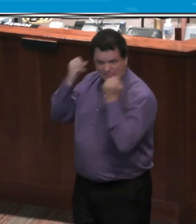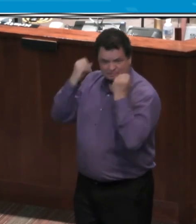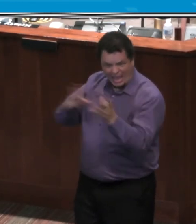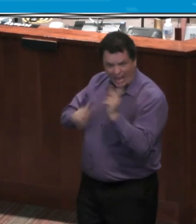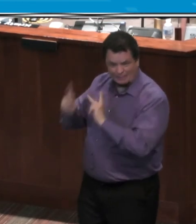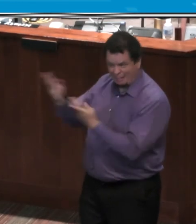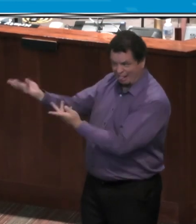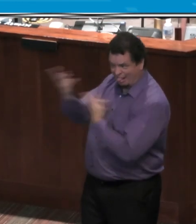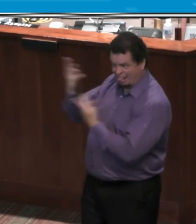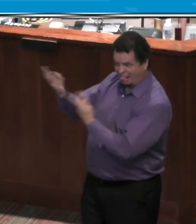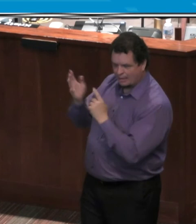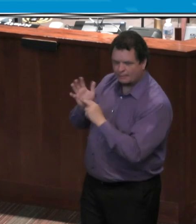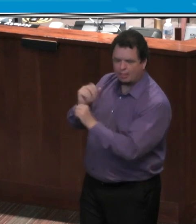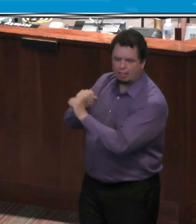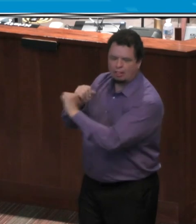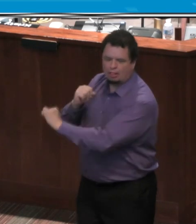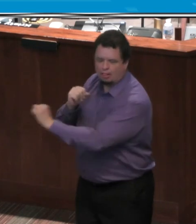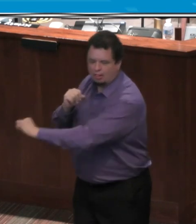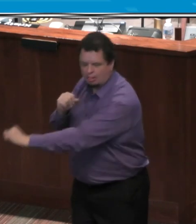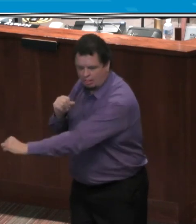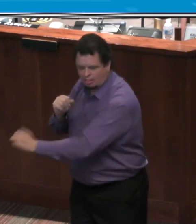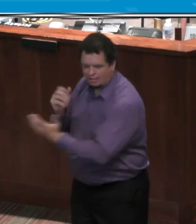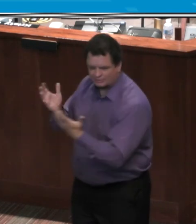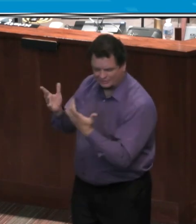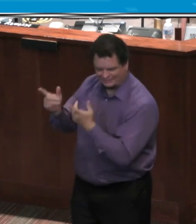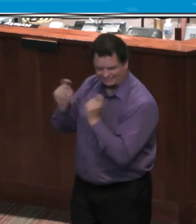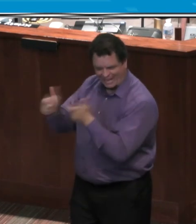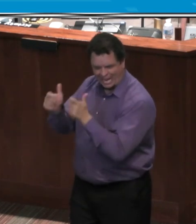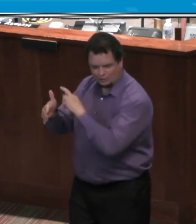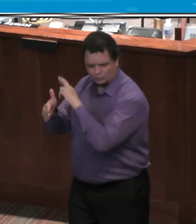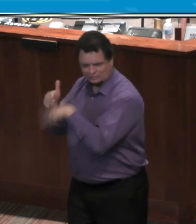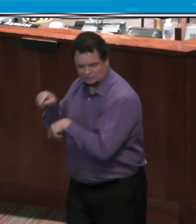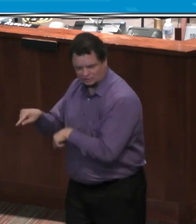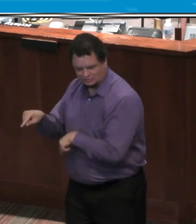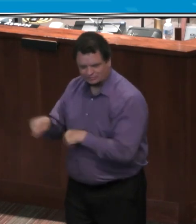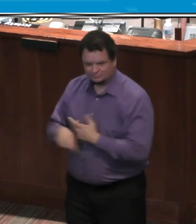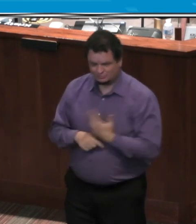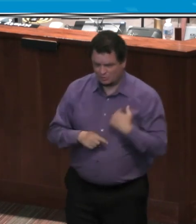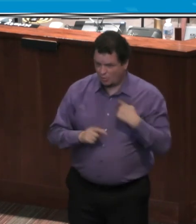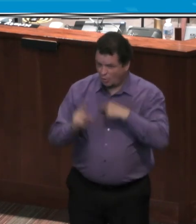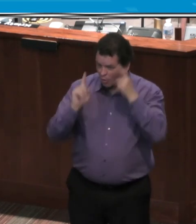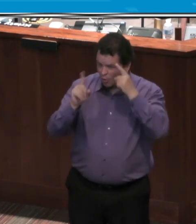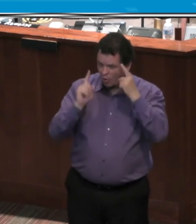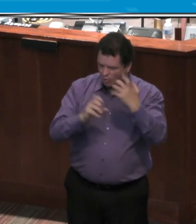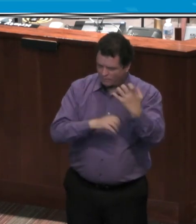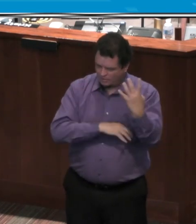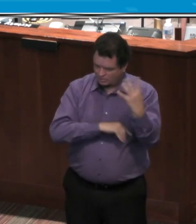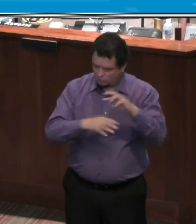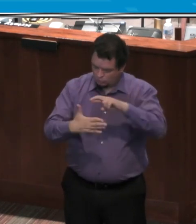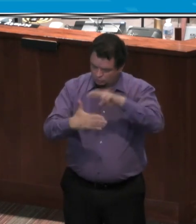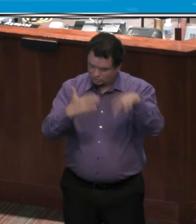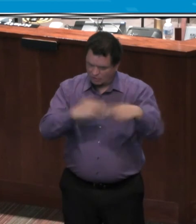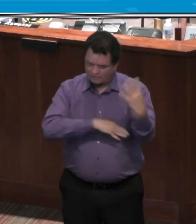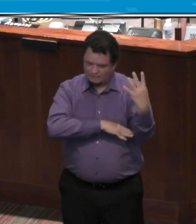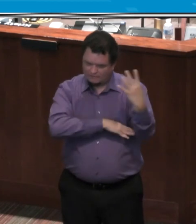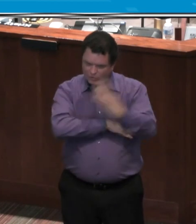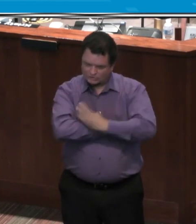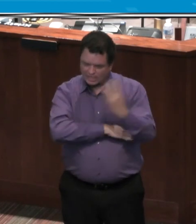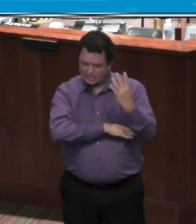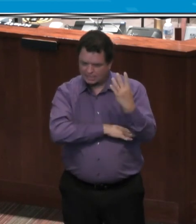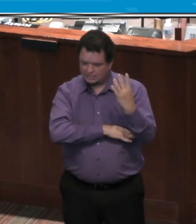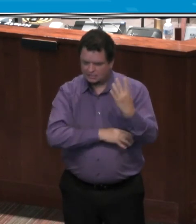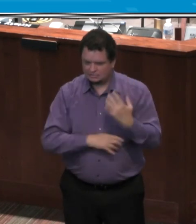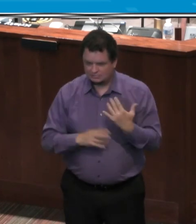promised us that we would get results within 4 days, we've actually been seeing turnaround times within 1.5, I think, is the